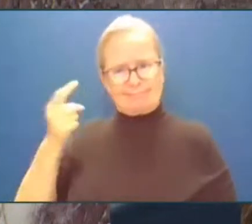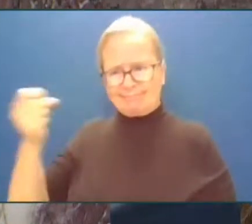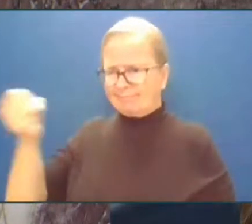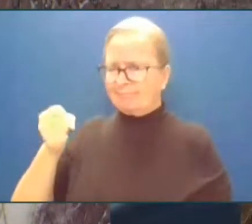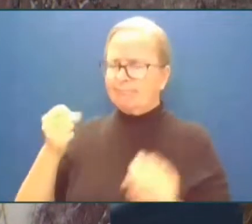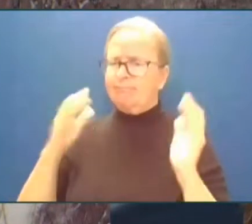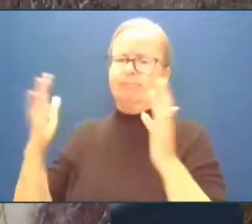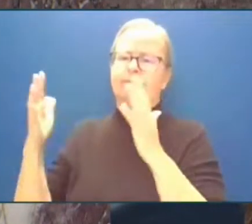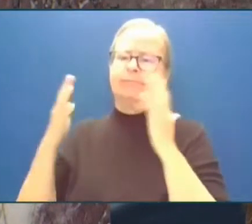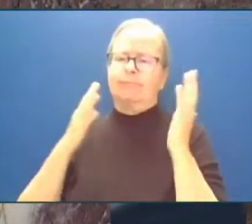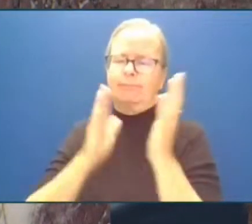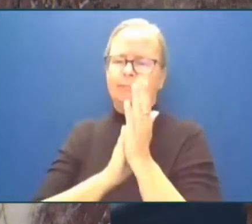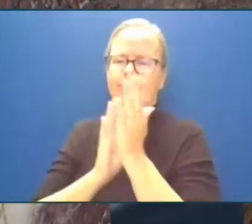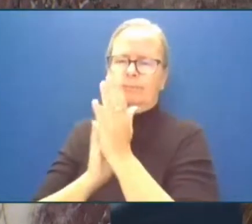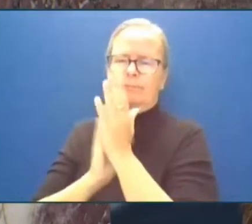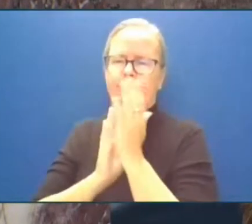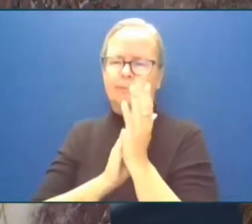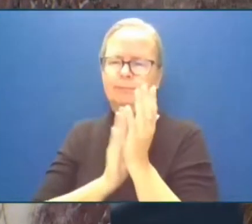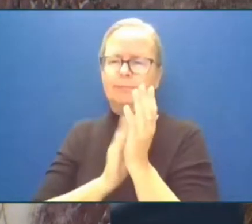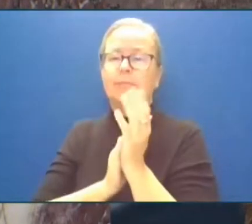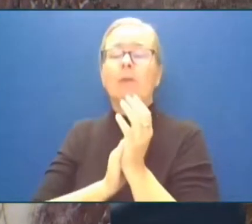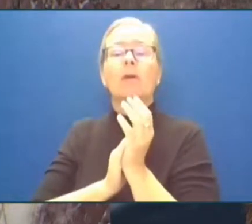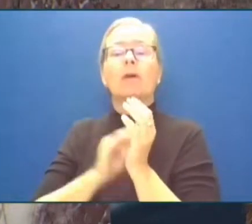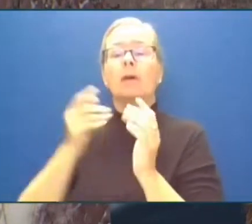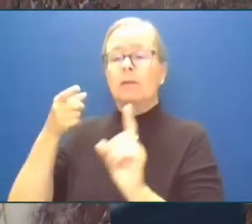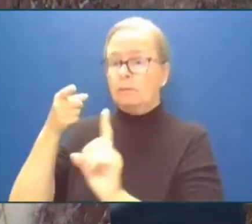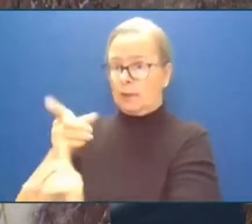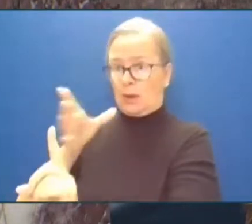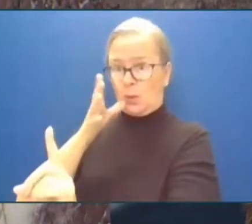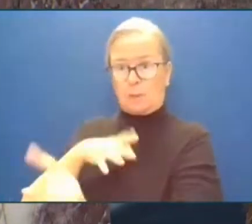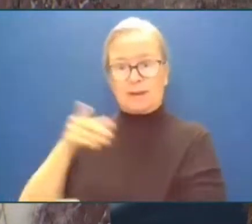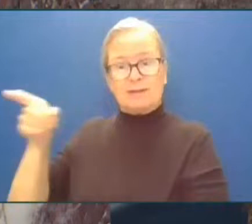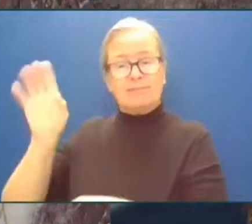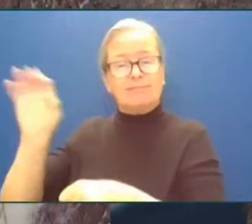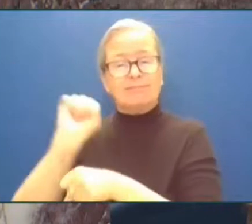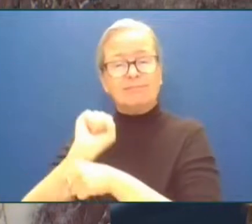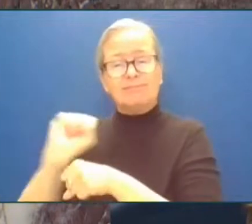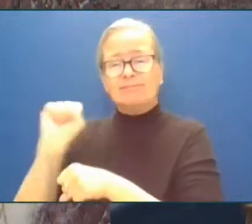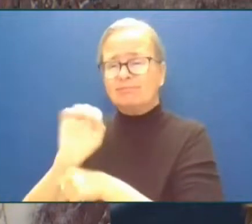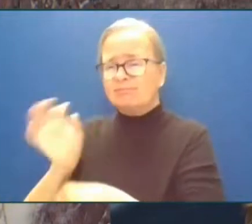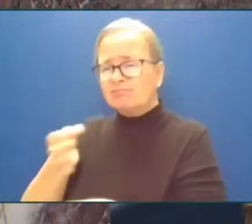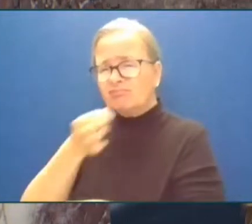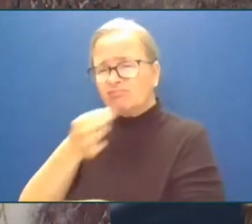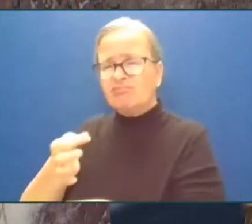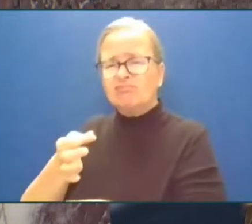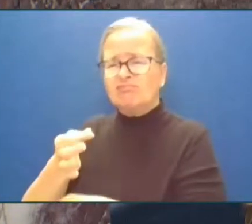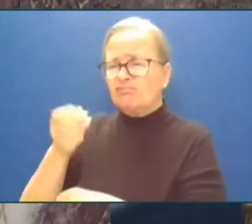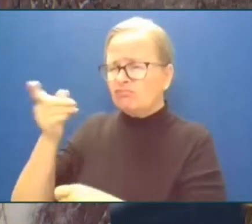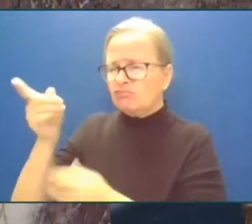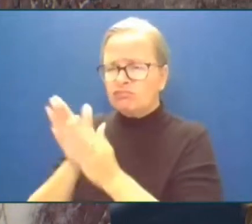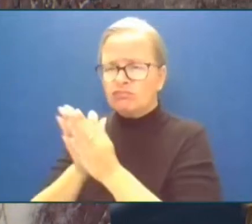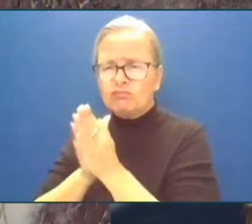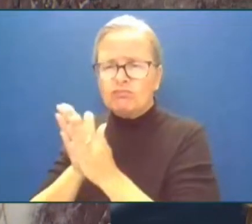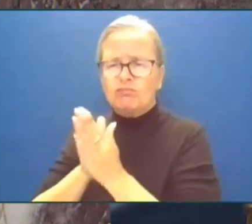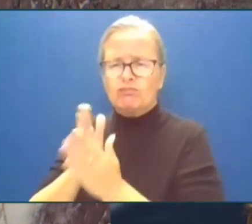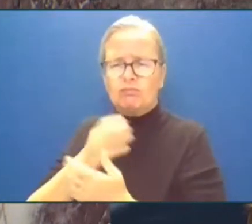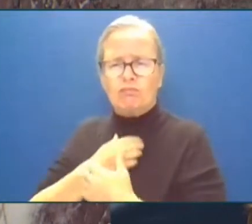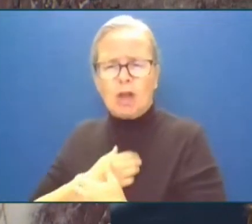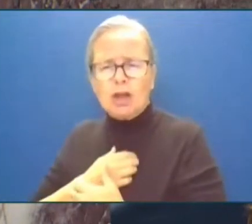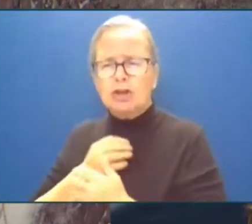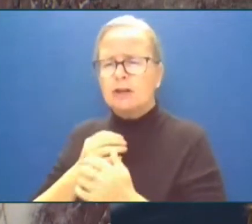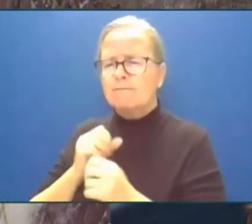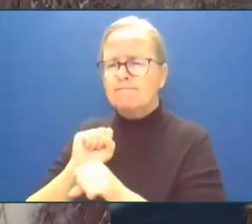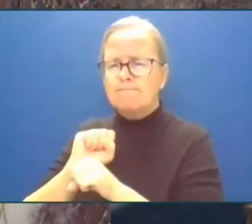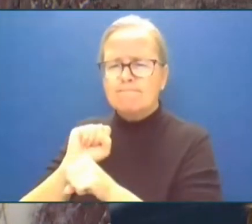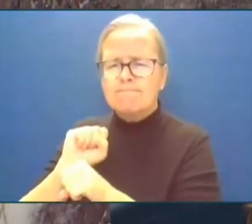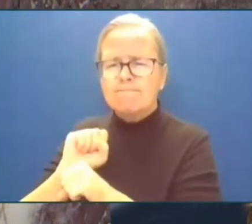You know, her expertise and enthusiastic approach to what she did, it's going to be difficult to replace. She was